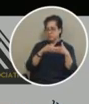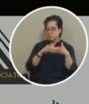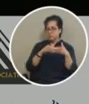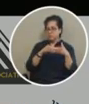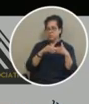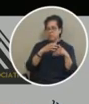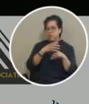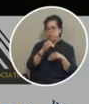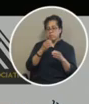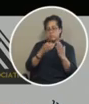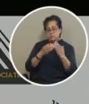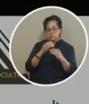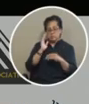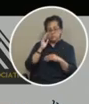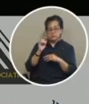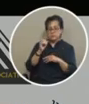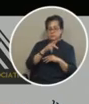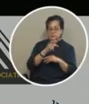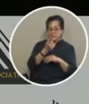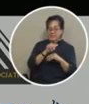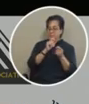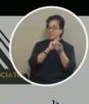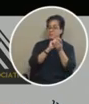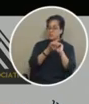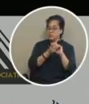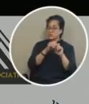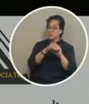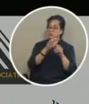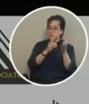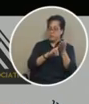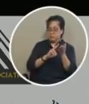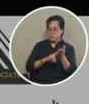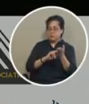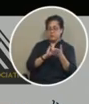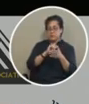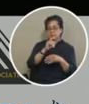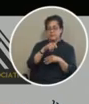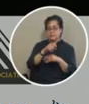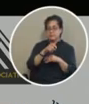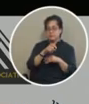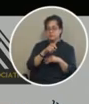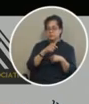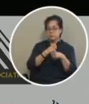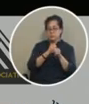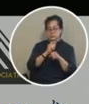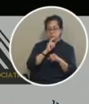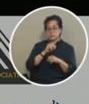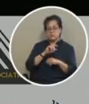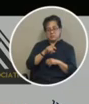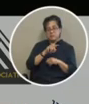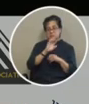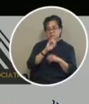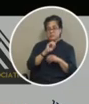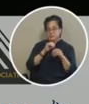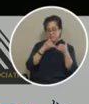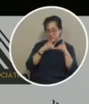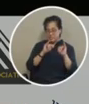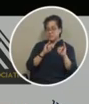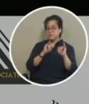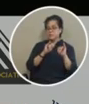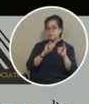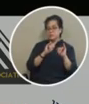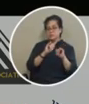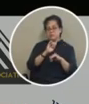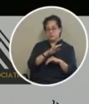then come back and address any amendments that we're going to need to in order for these companies to be able to still be